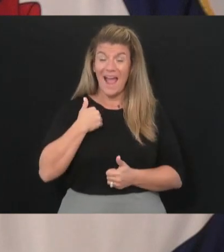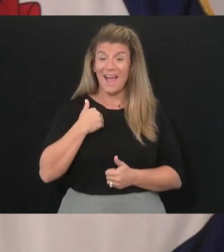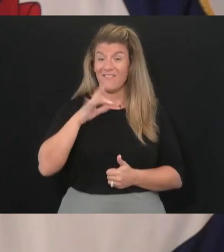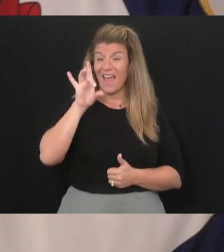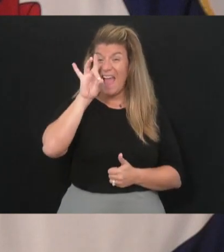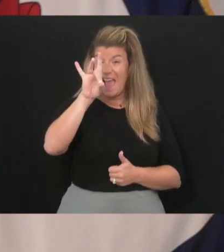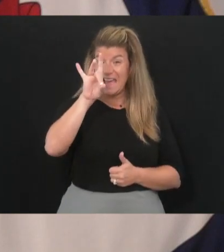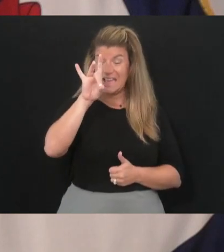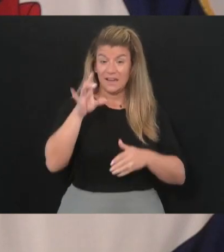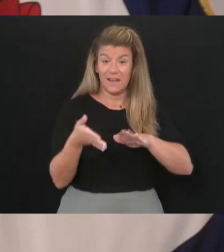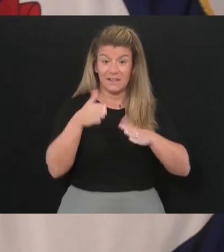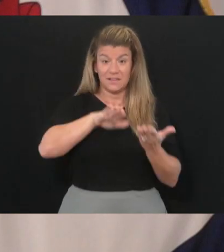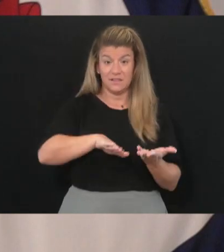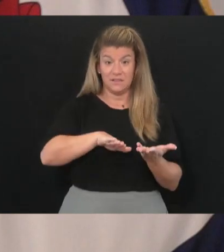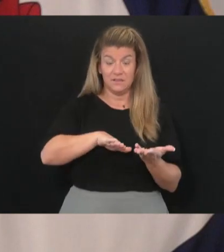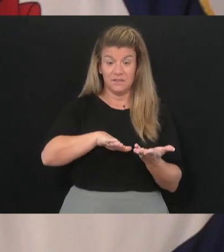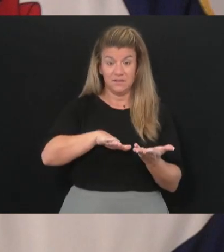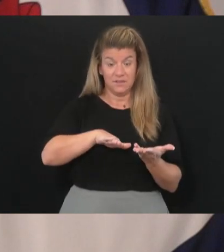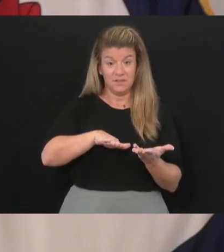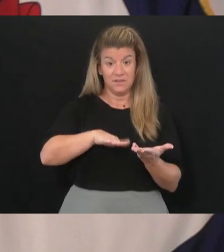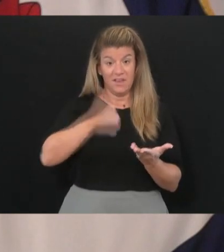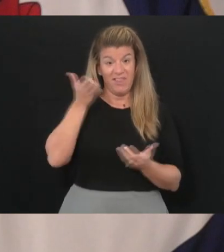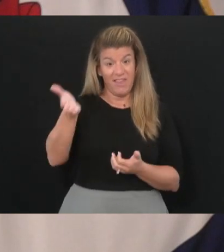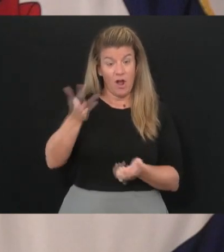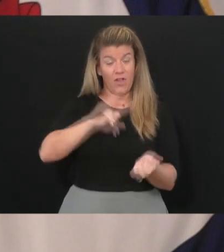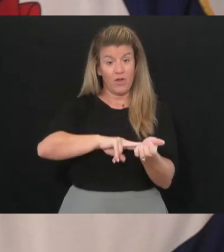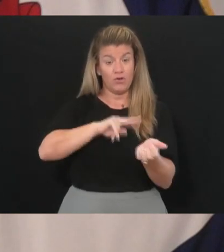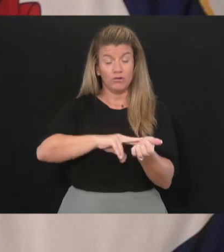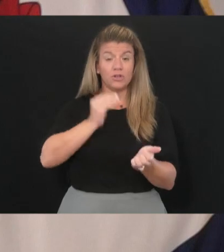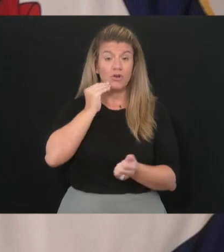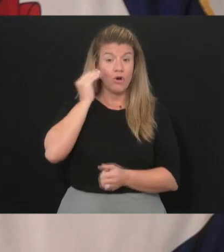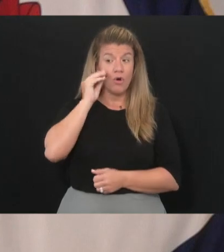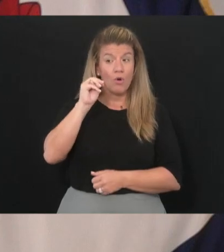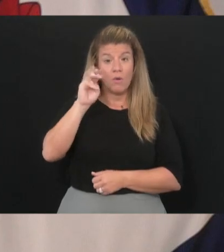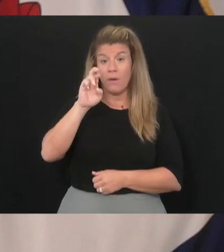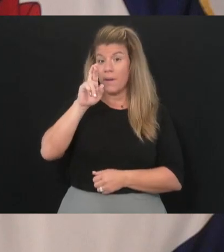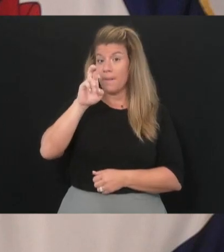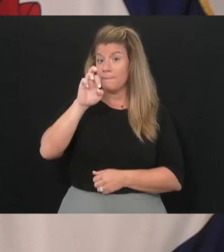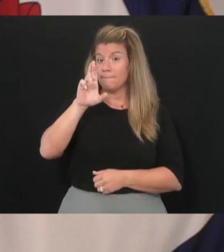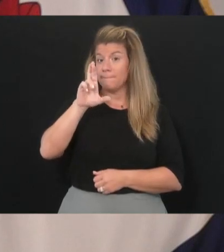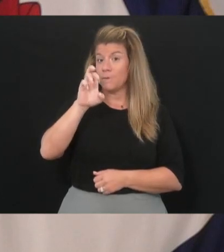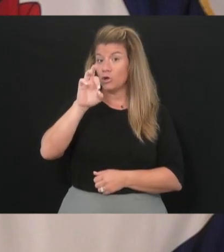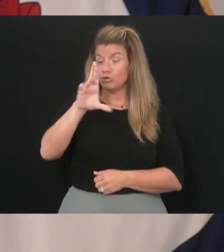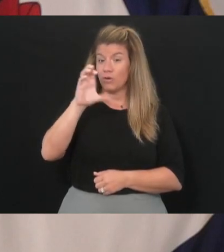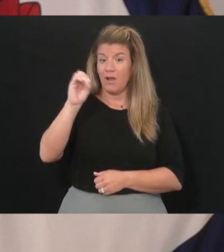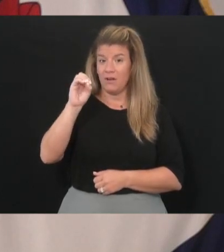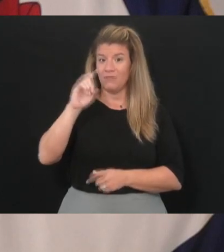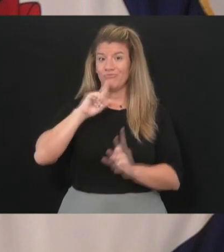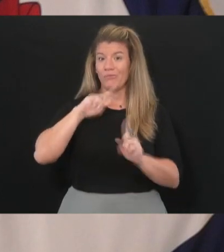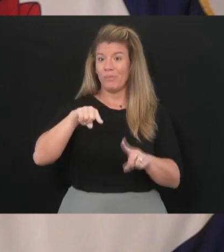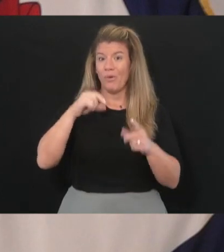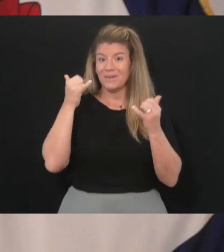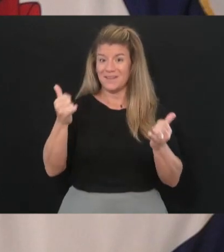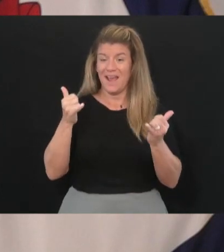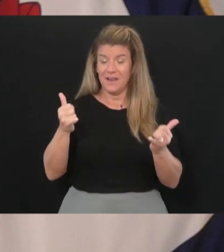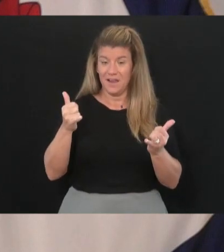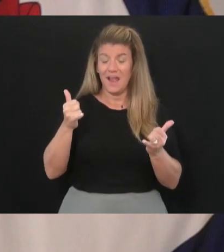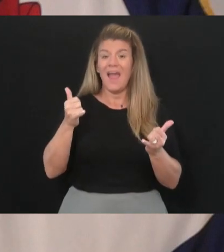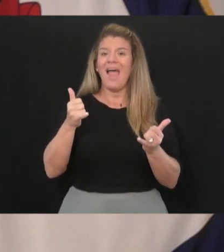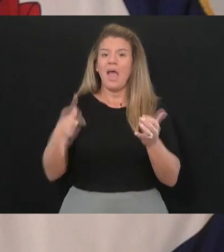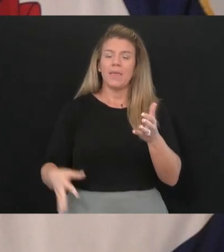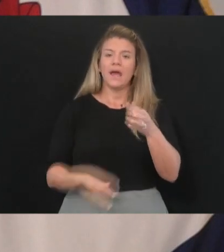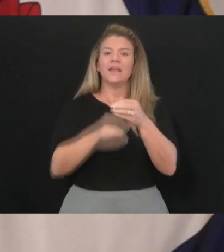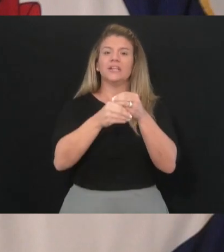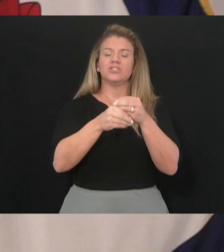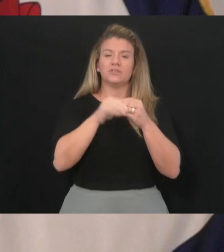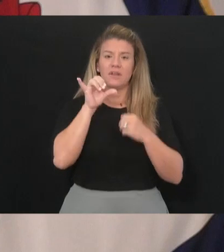in the Mercer County nursing home that we're reporting today. And in addition to